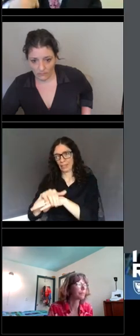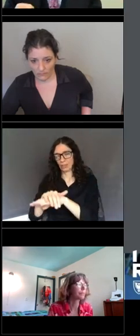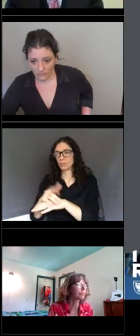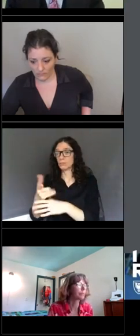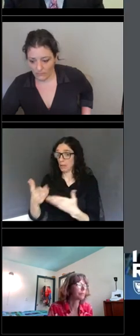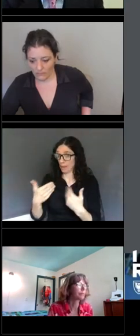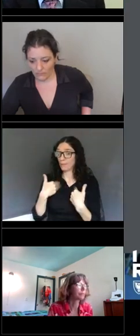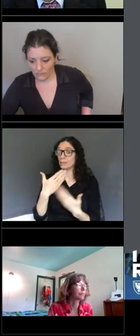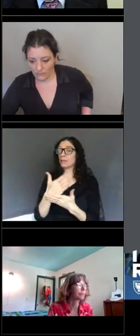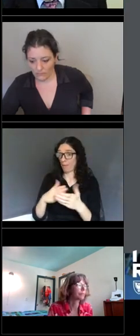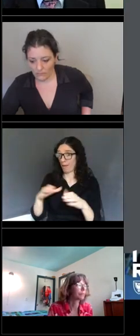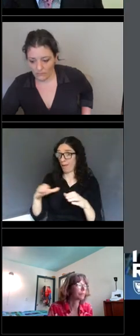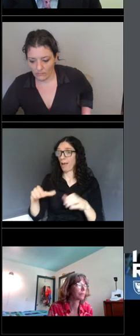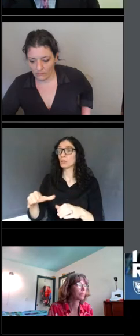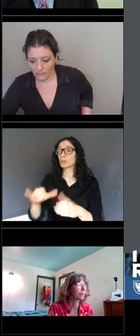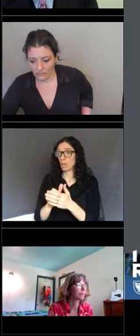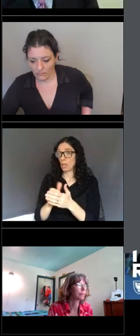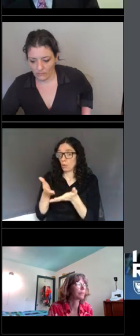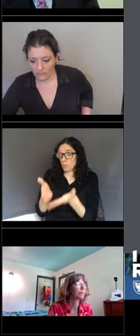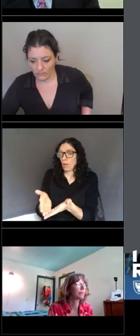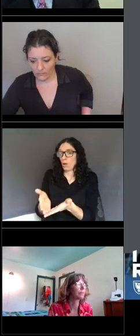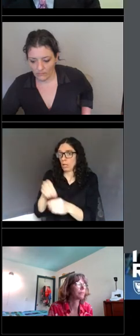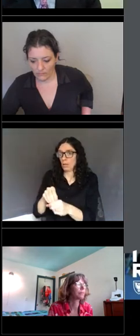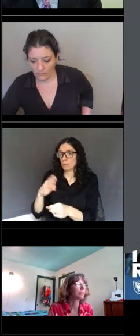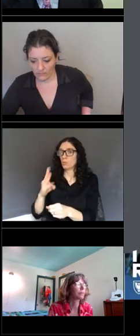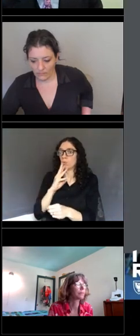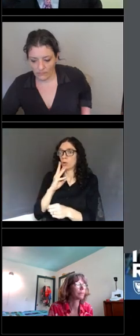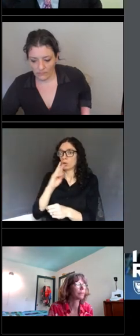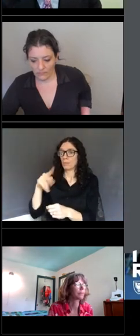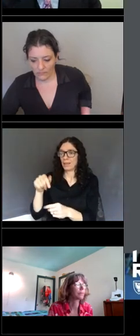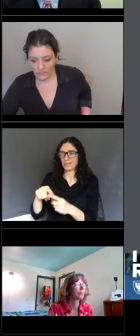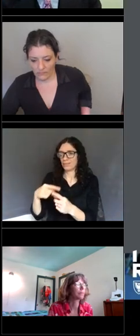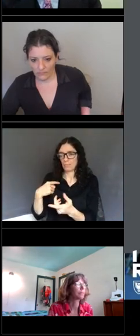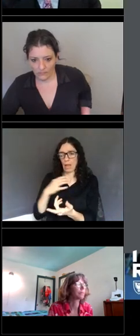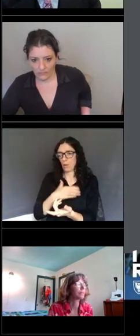that just have not been captured within this database.